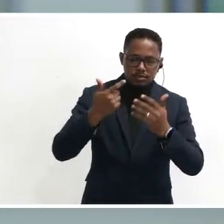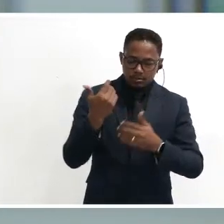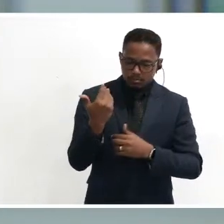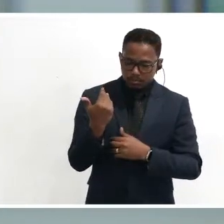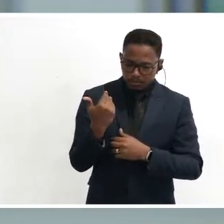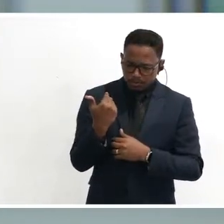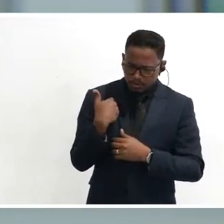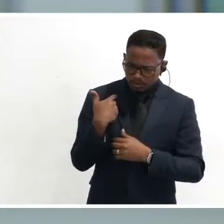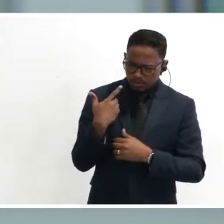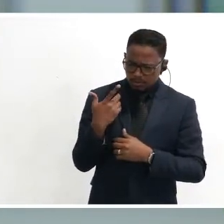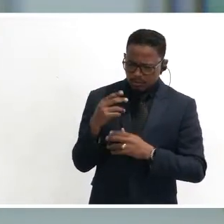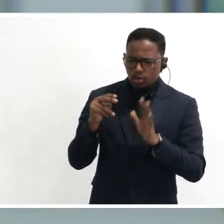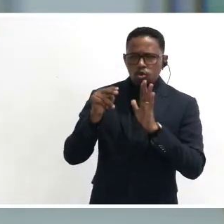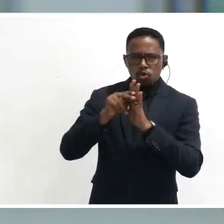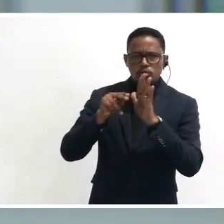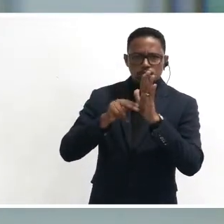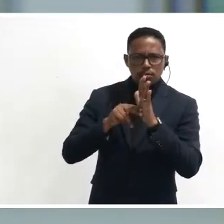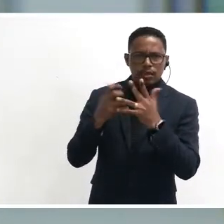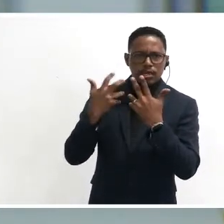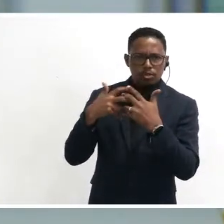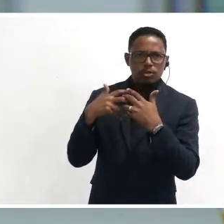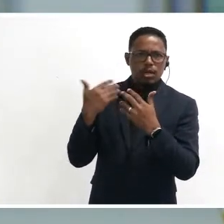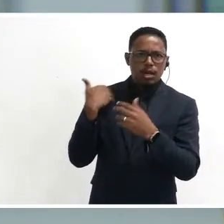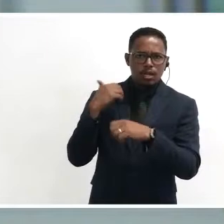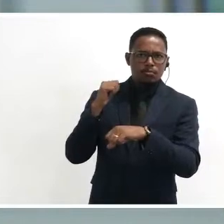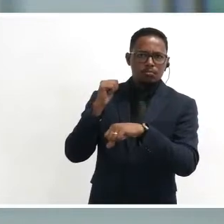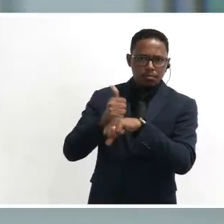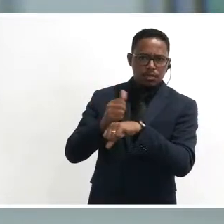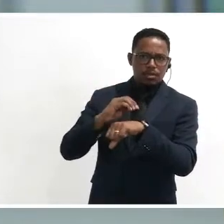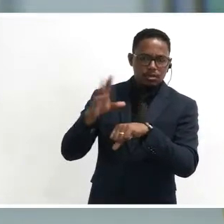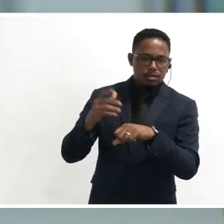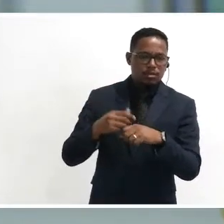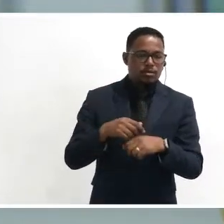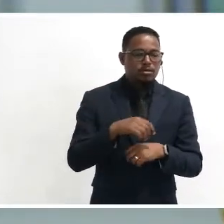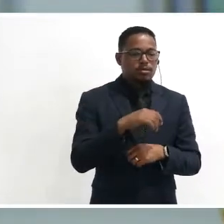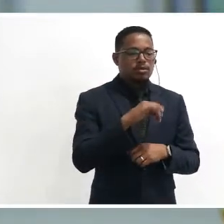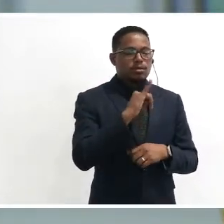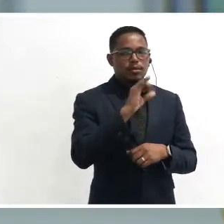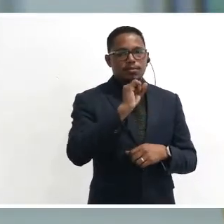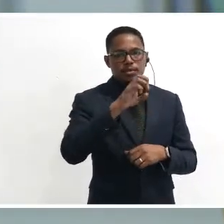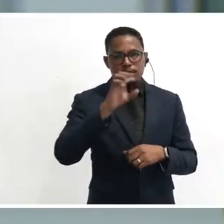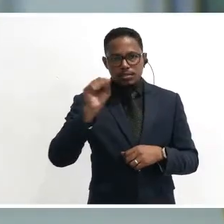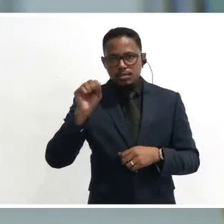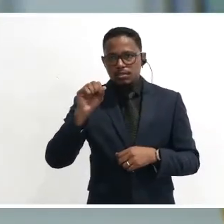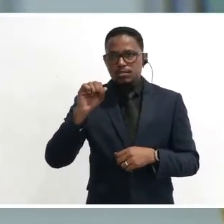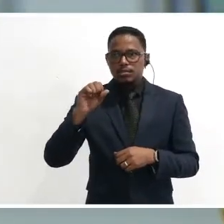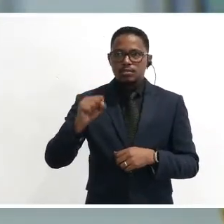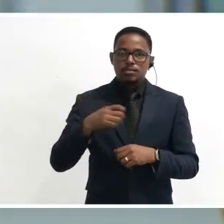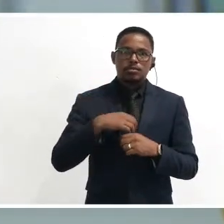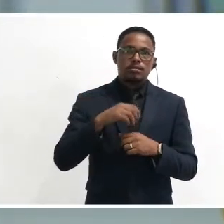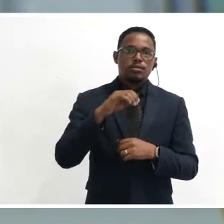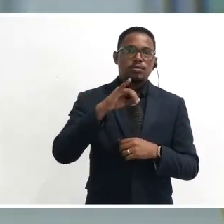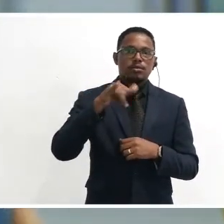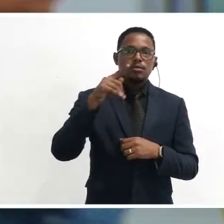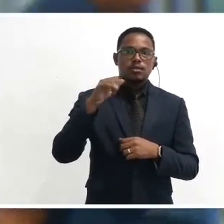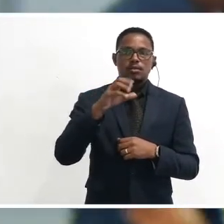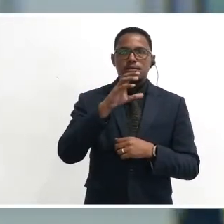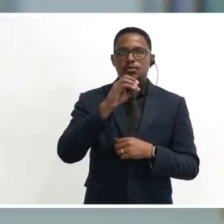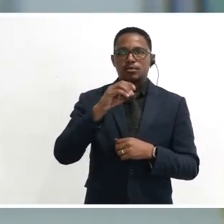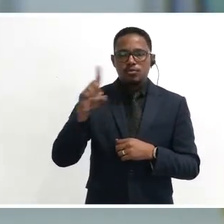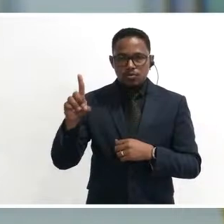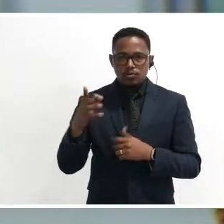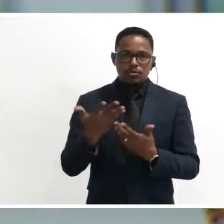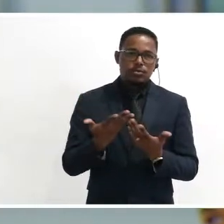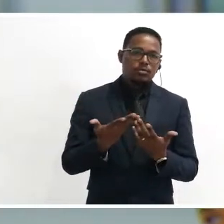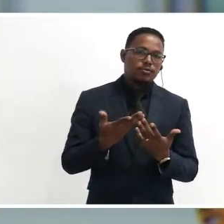defined for them, such as like the IPC J standard 001 for soldering, and then like the